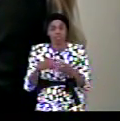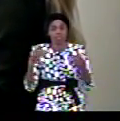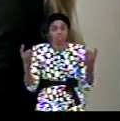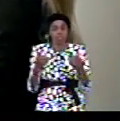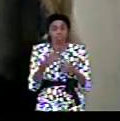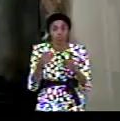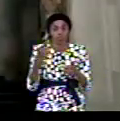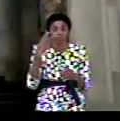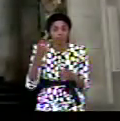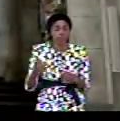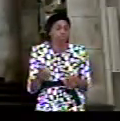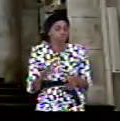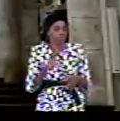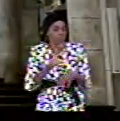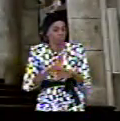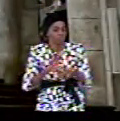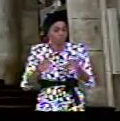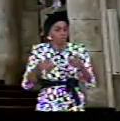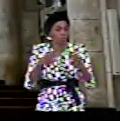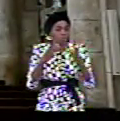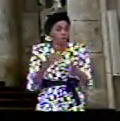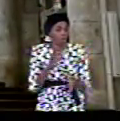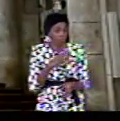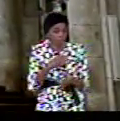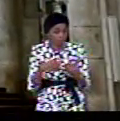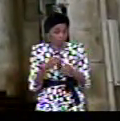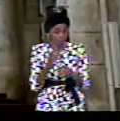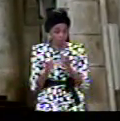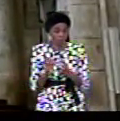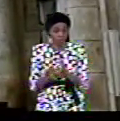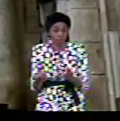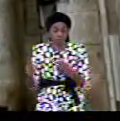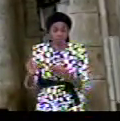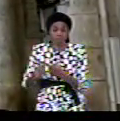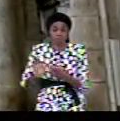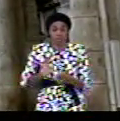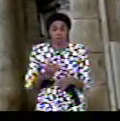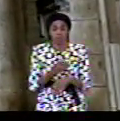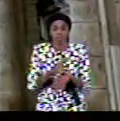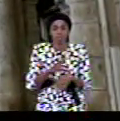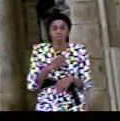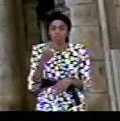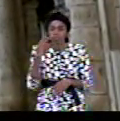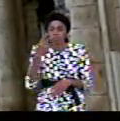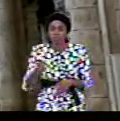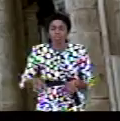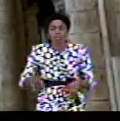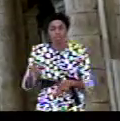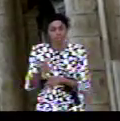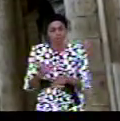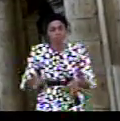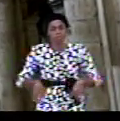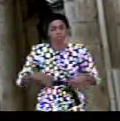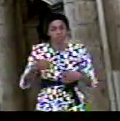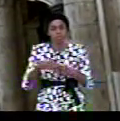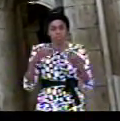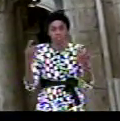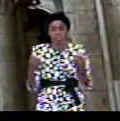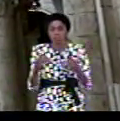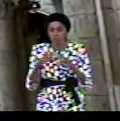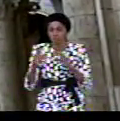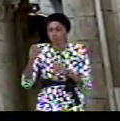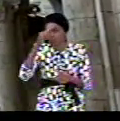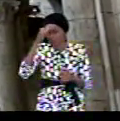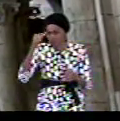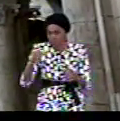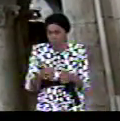churchgoers, even people that come to our church, and you see them living in sin and doing evil, do you